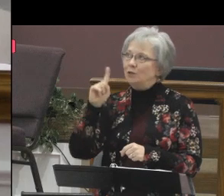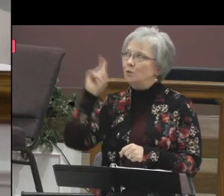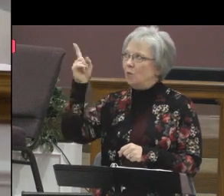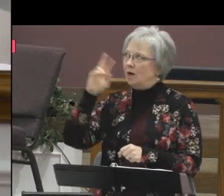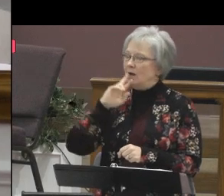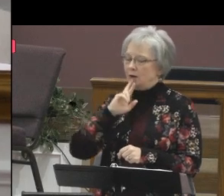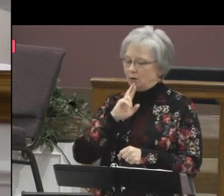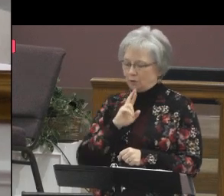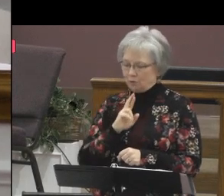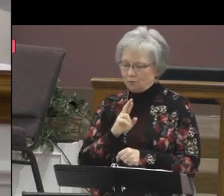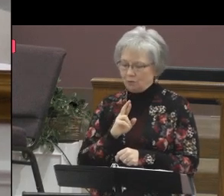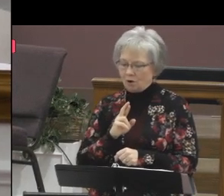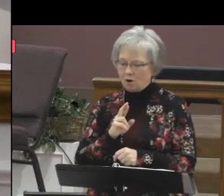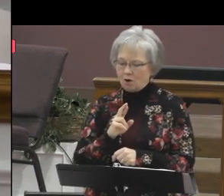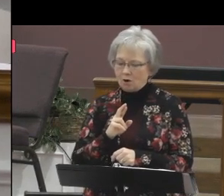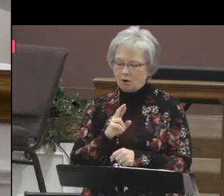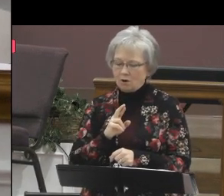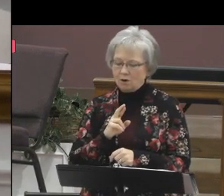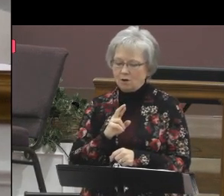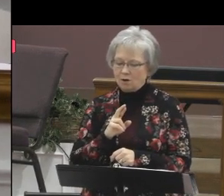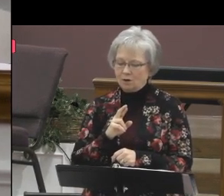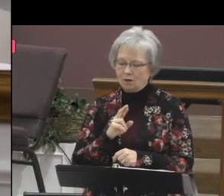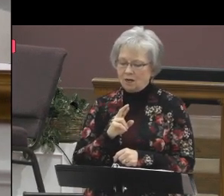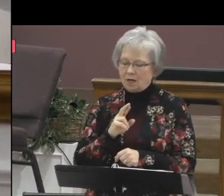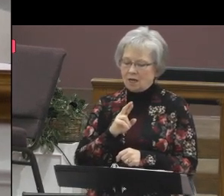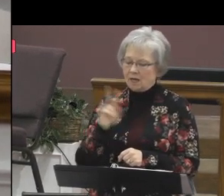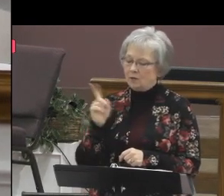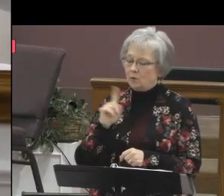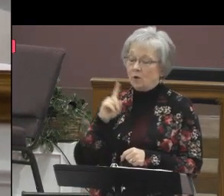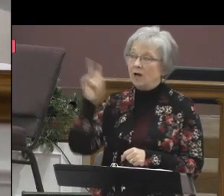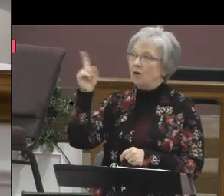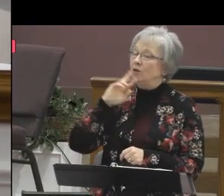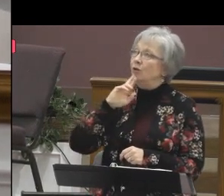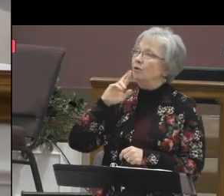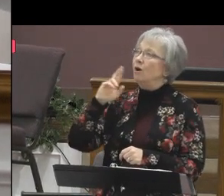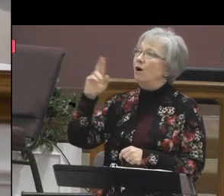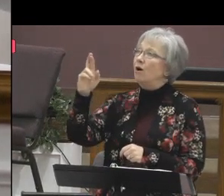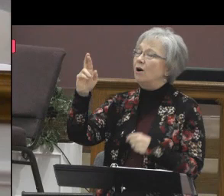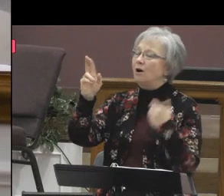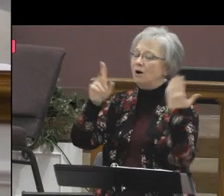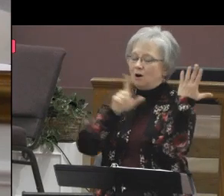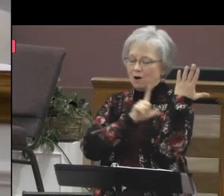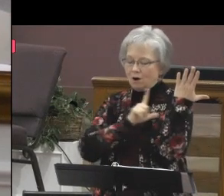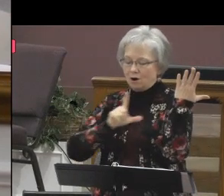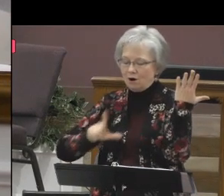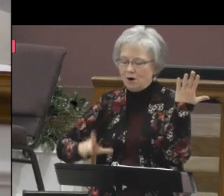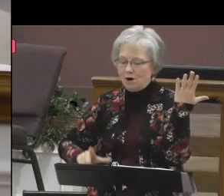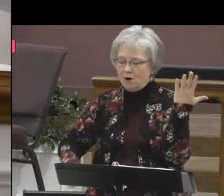And where you